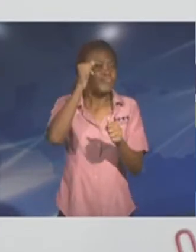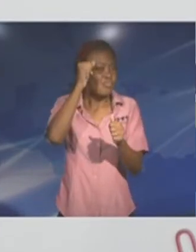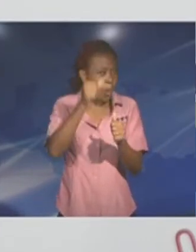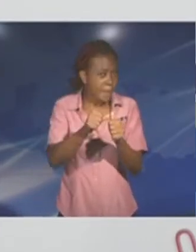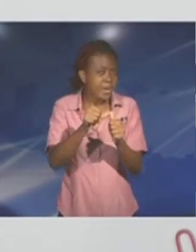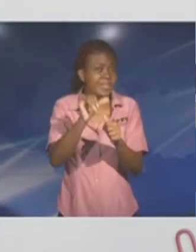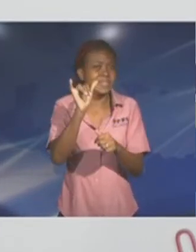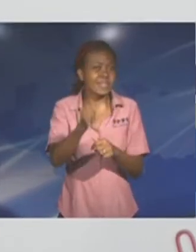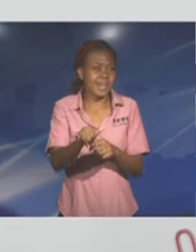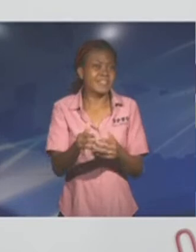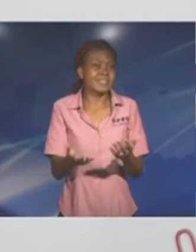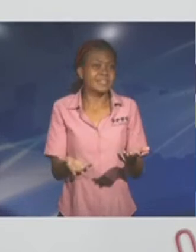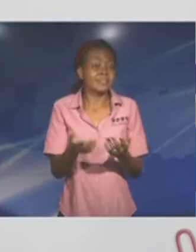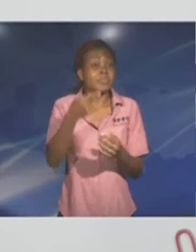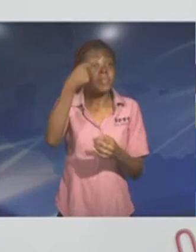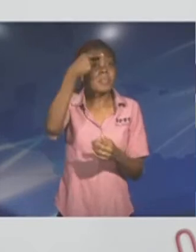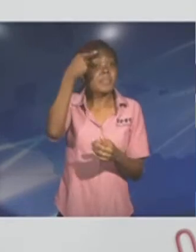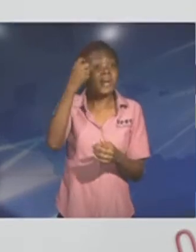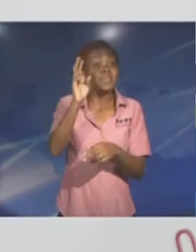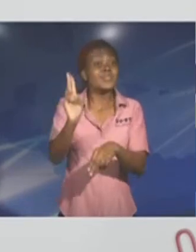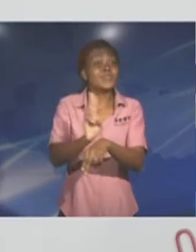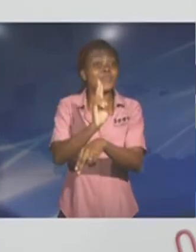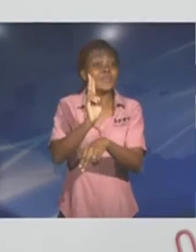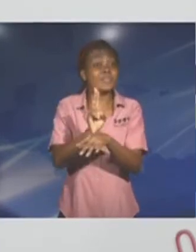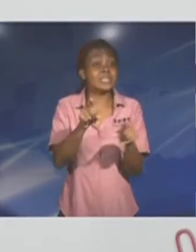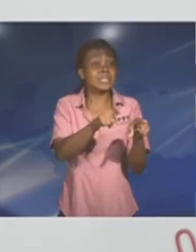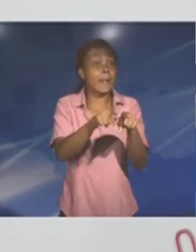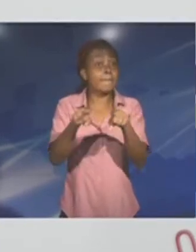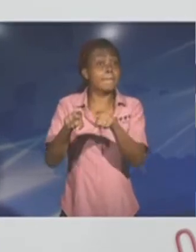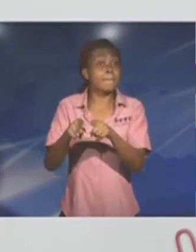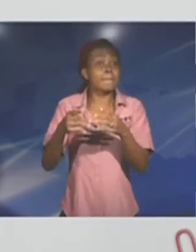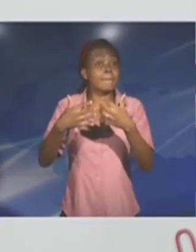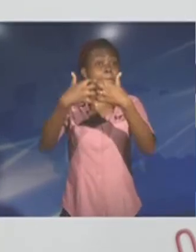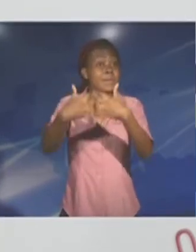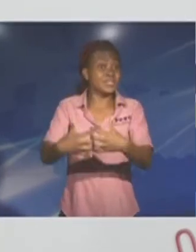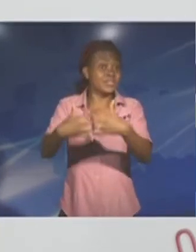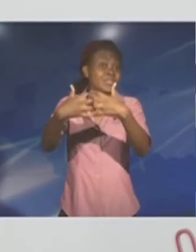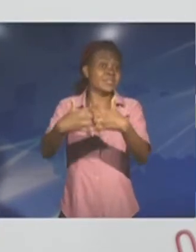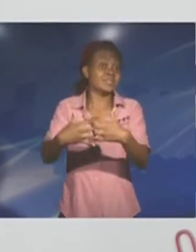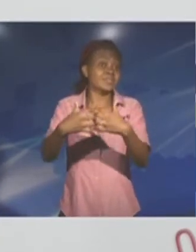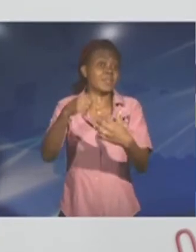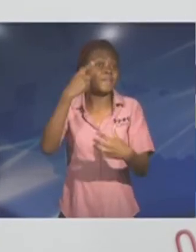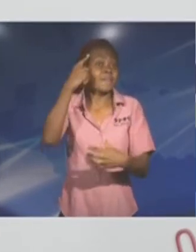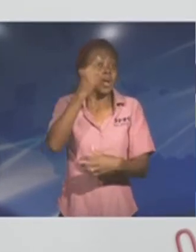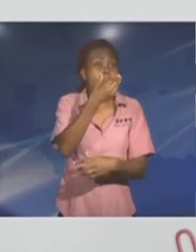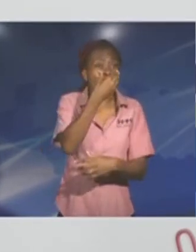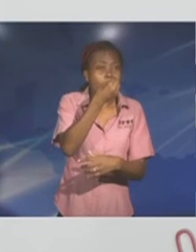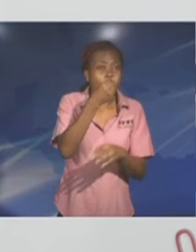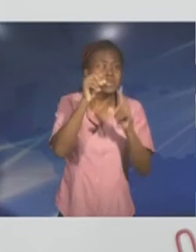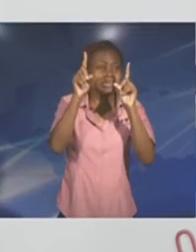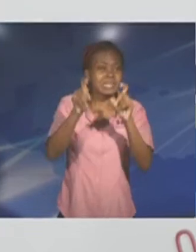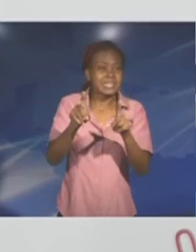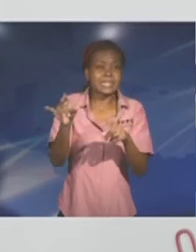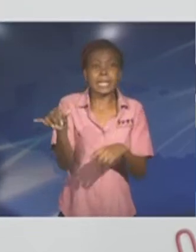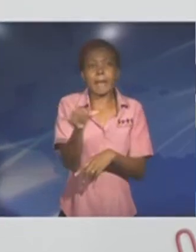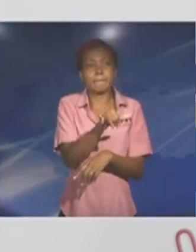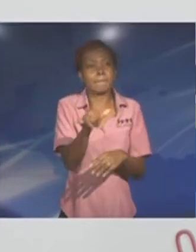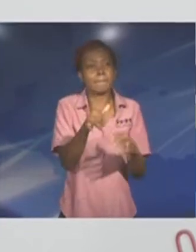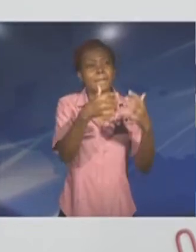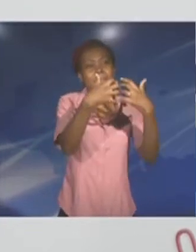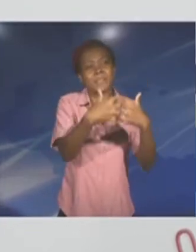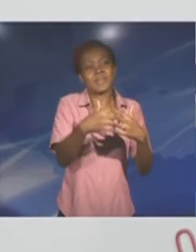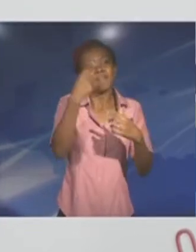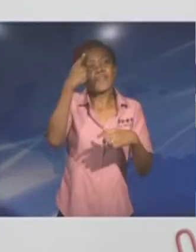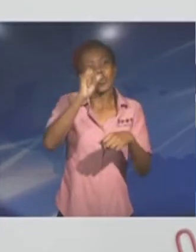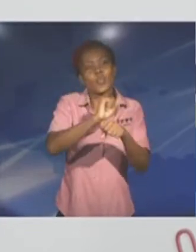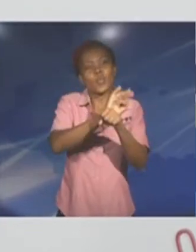it's the same machines, and it's really whether you use them to do one test or another. So it may not be a fair comparison, but yes, the